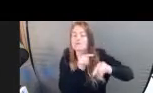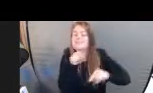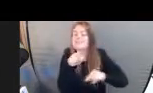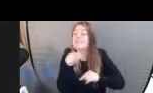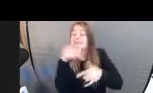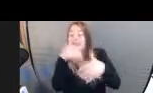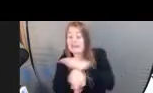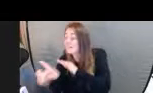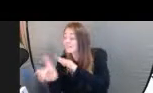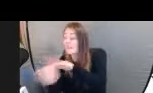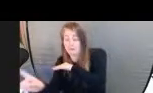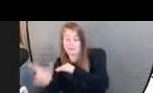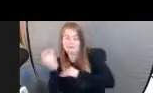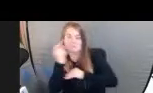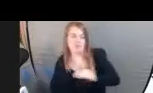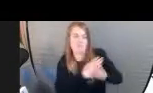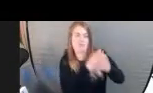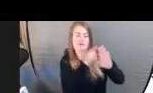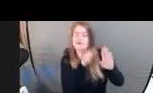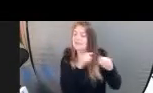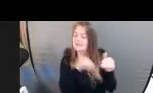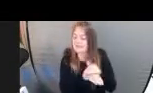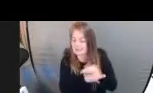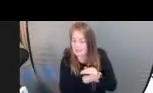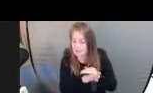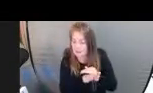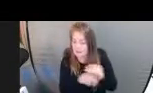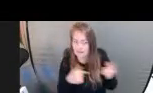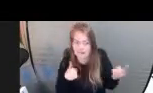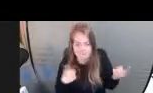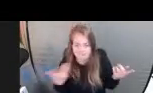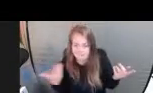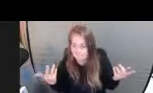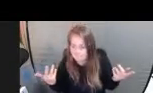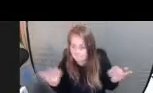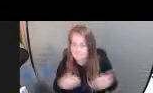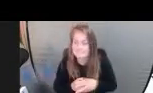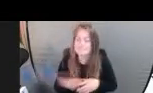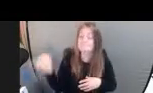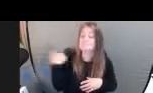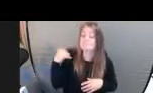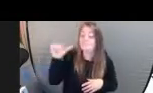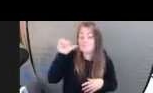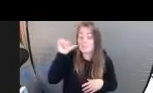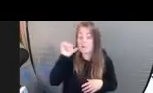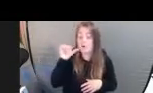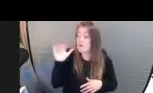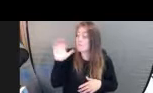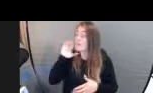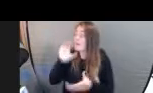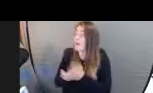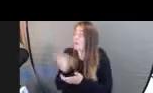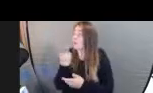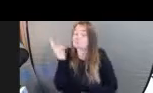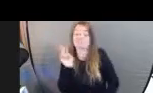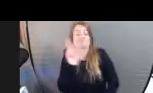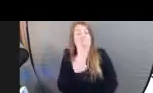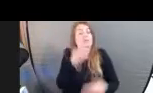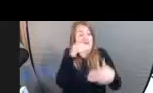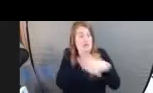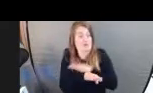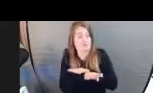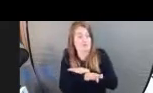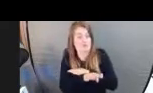out. But the one that they did block was the accessible entrance. And recently, when I went to a pub with my wife, we went in and the entrance